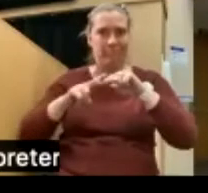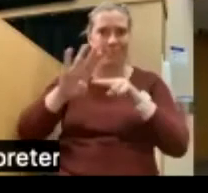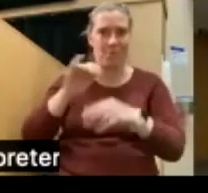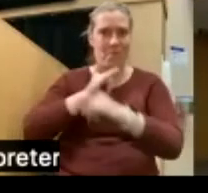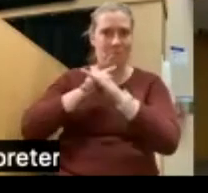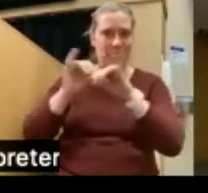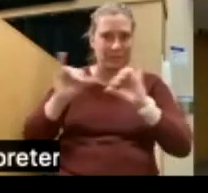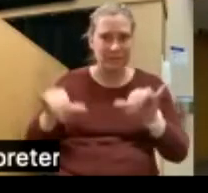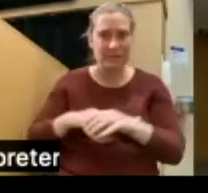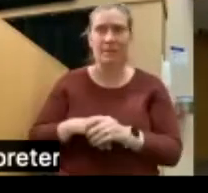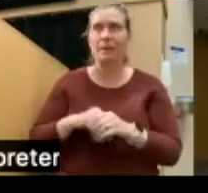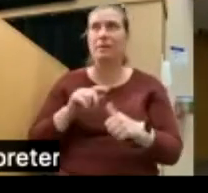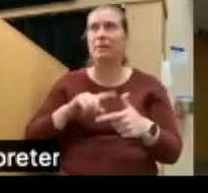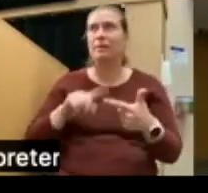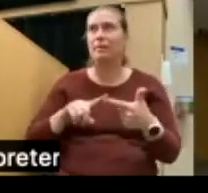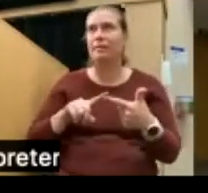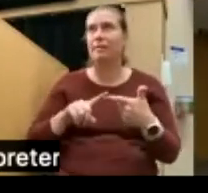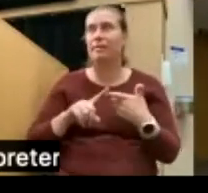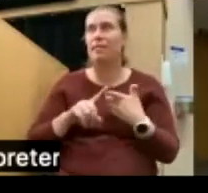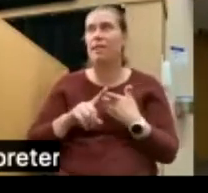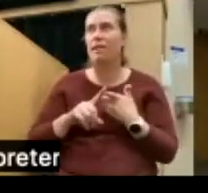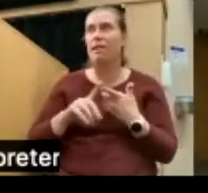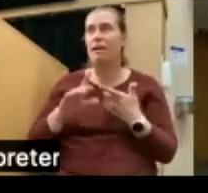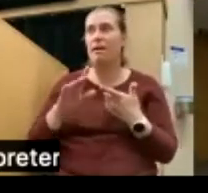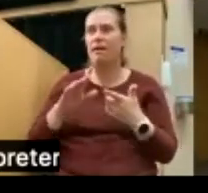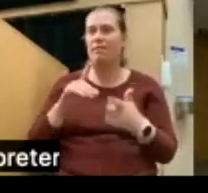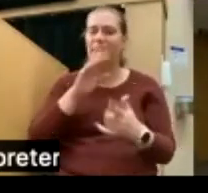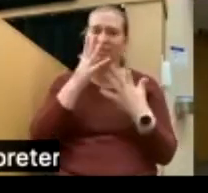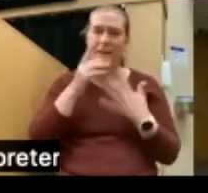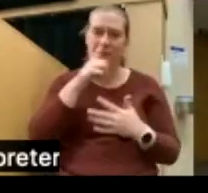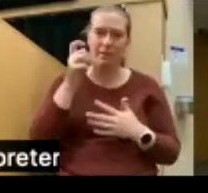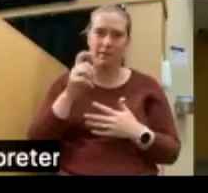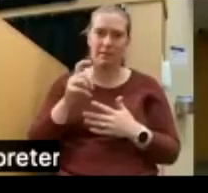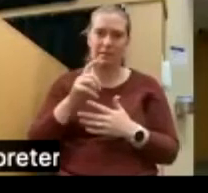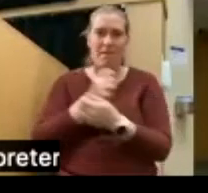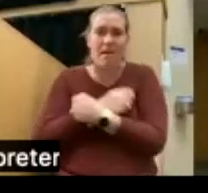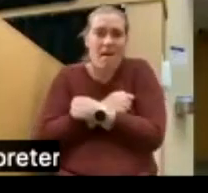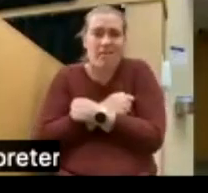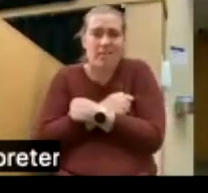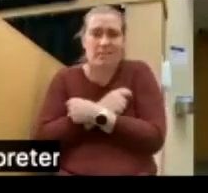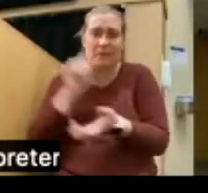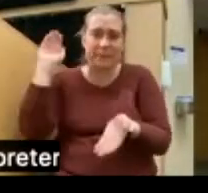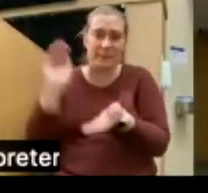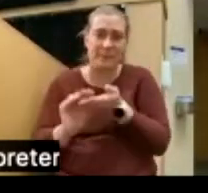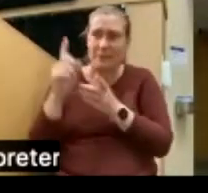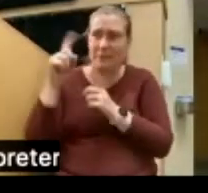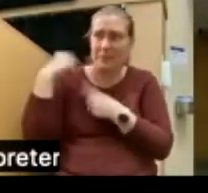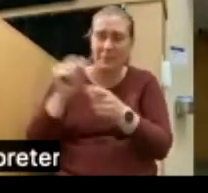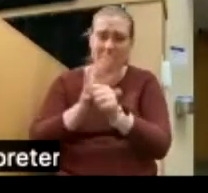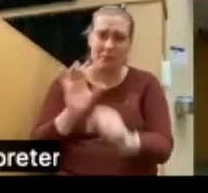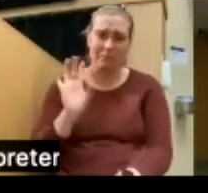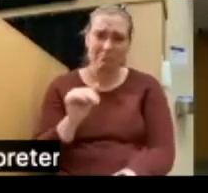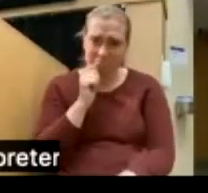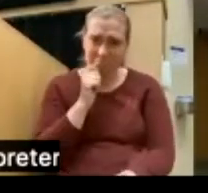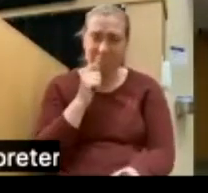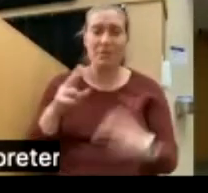actually also thinking about, and it's a shame because that's something the pandemic has really impacted is human touch, because